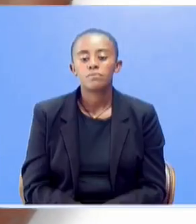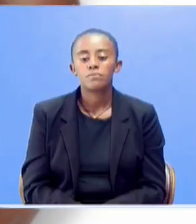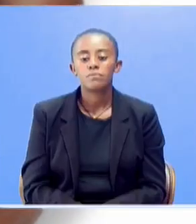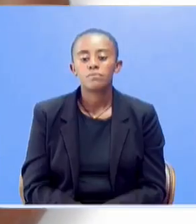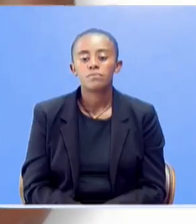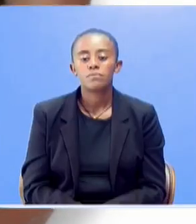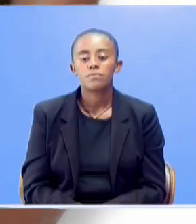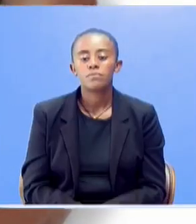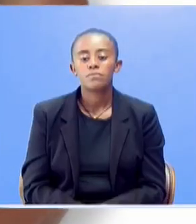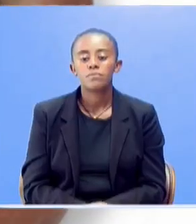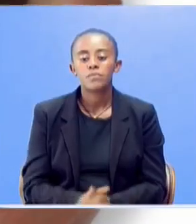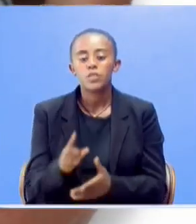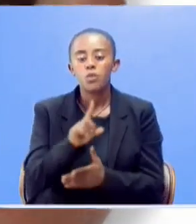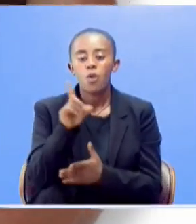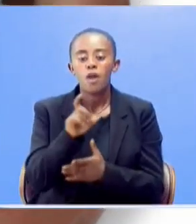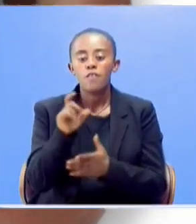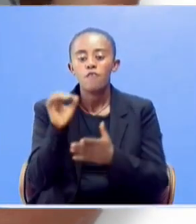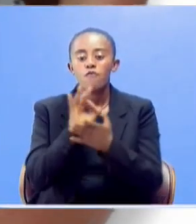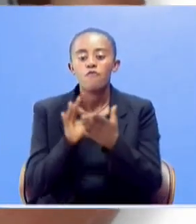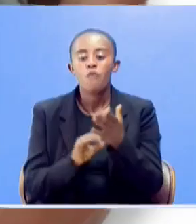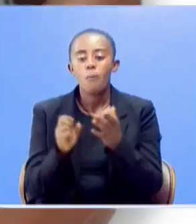form of the sentence